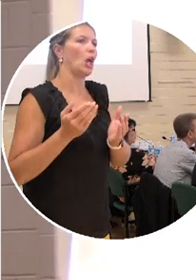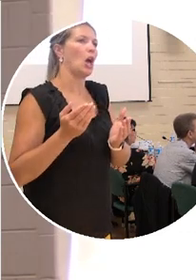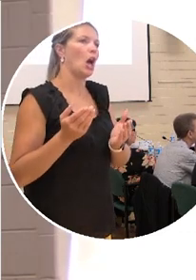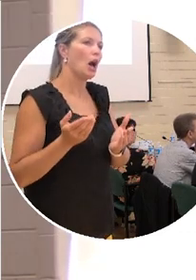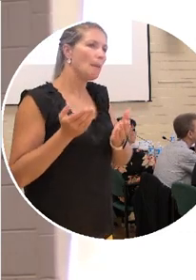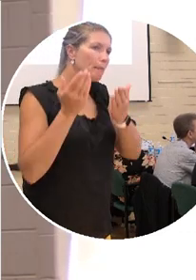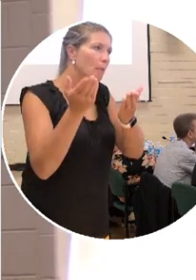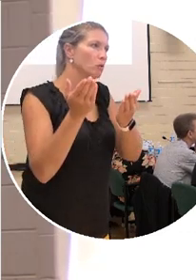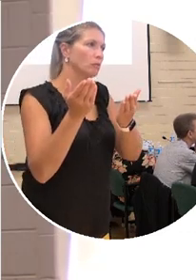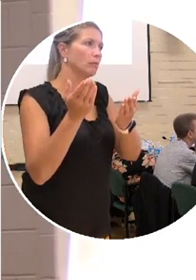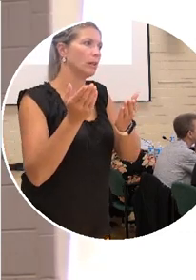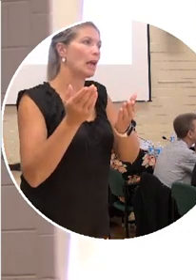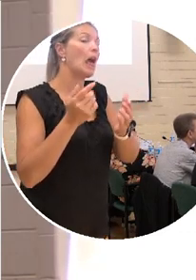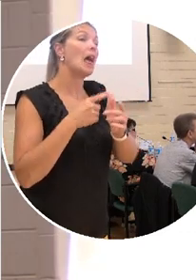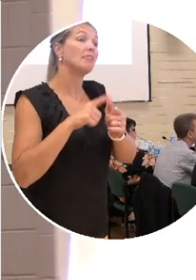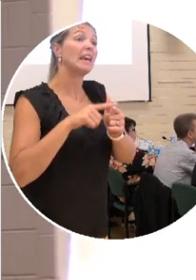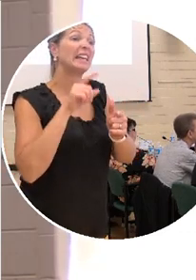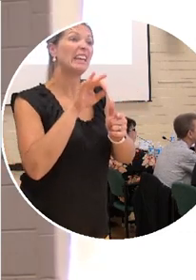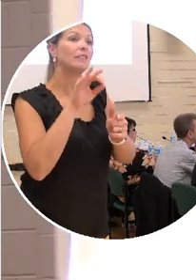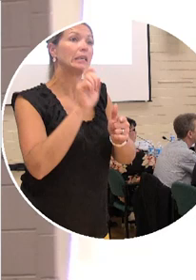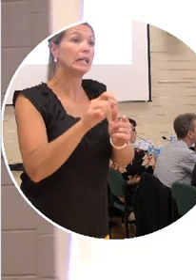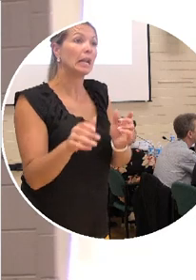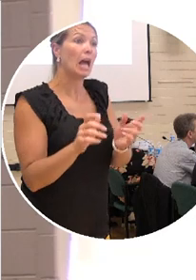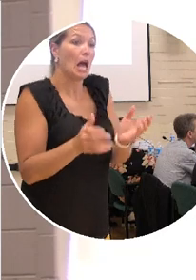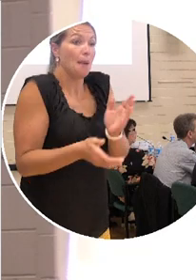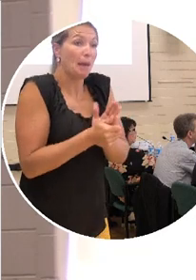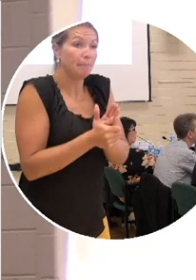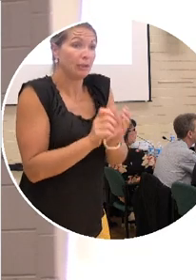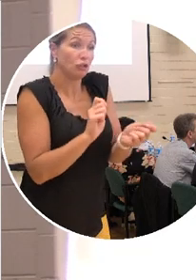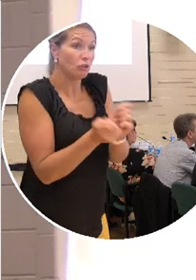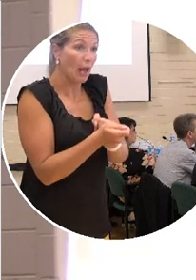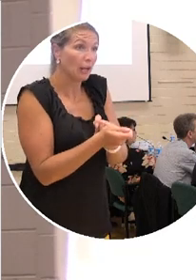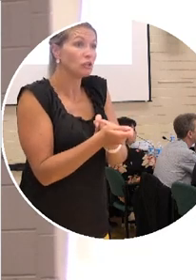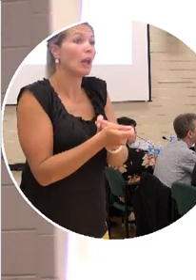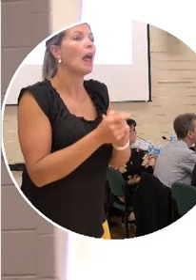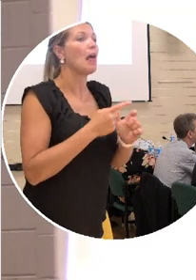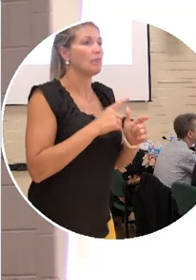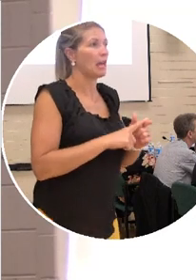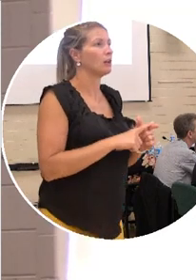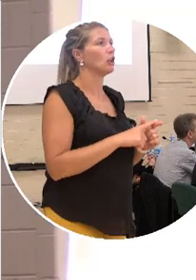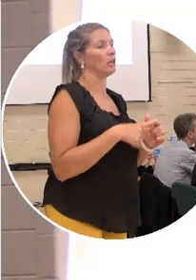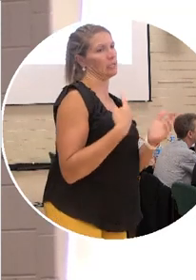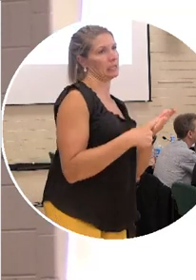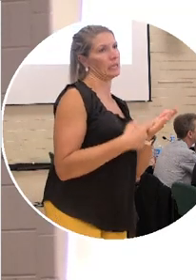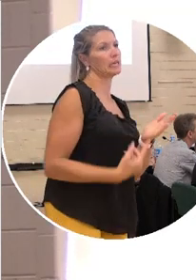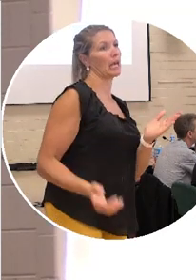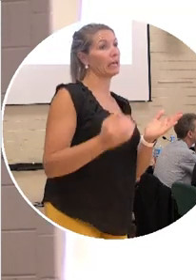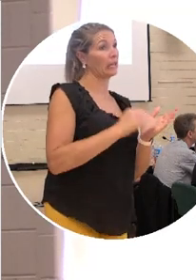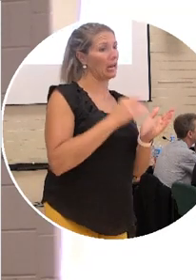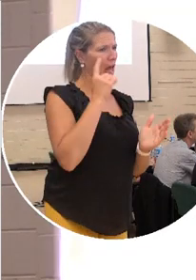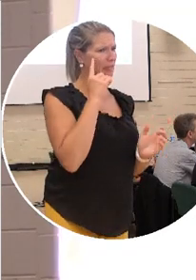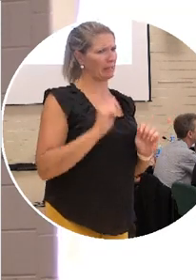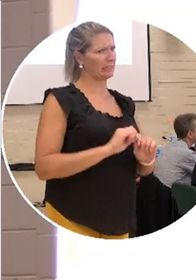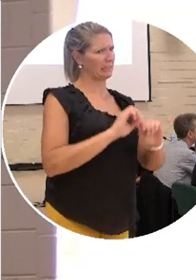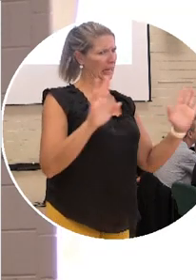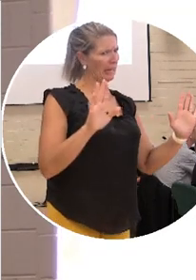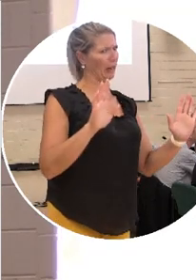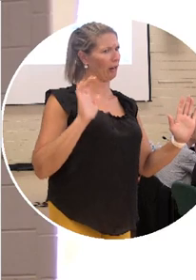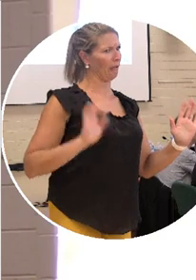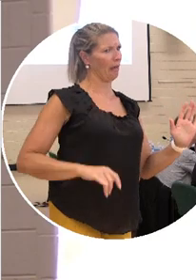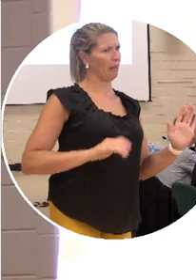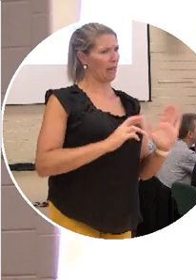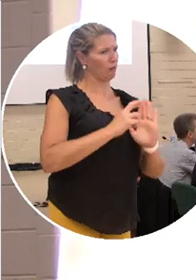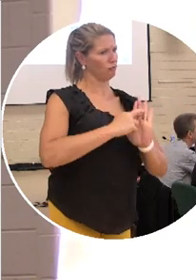amendment. And if the amendment's accepted, well, I'd still speak to it. But that's, you know, it's pretty clear in Robert's Rules of Order. That's the way